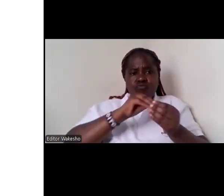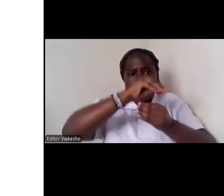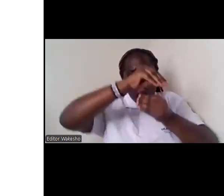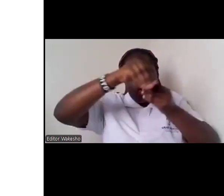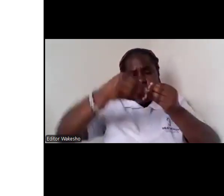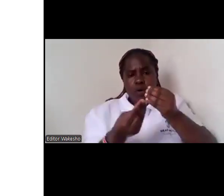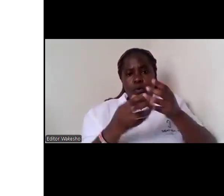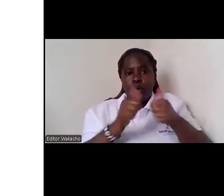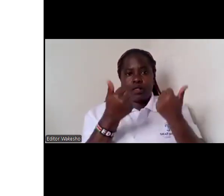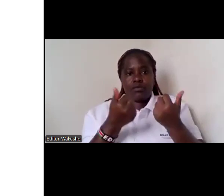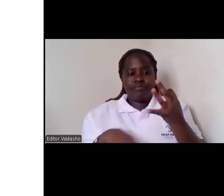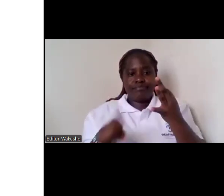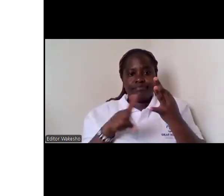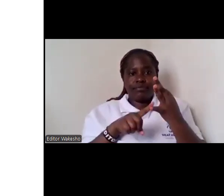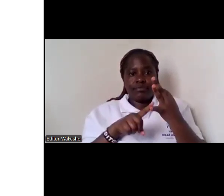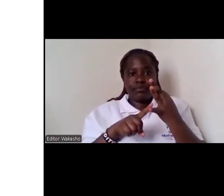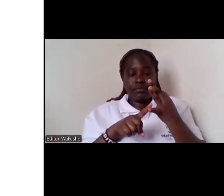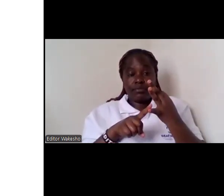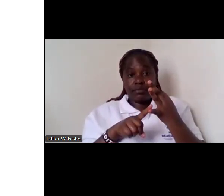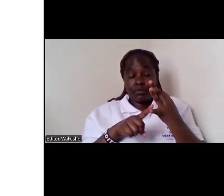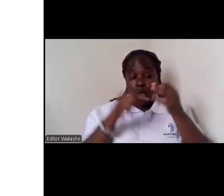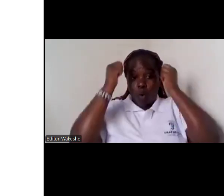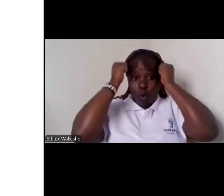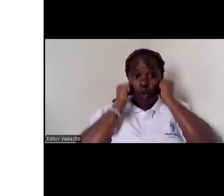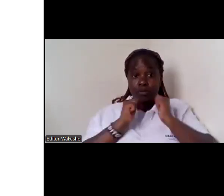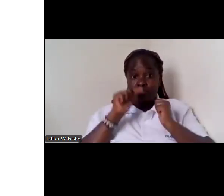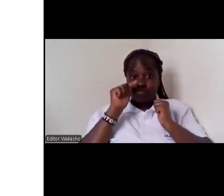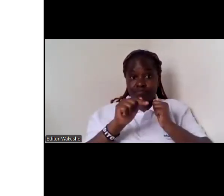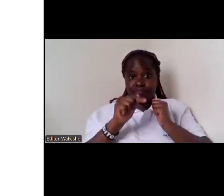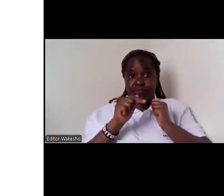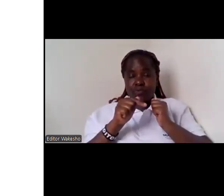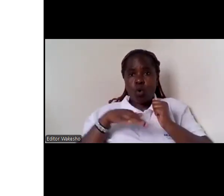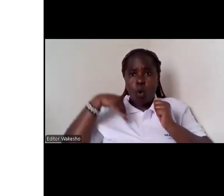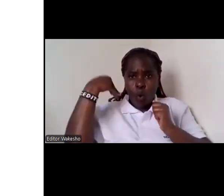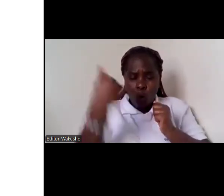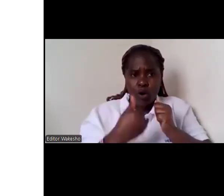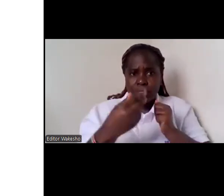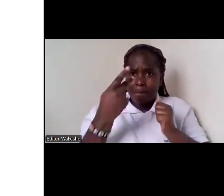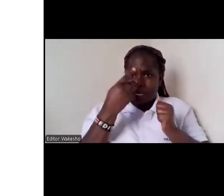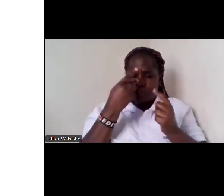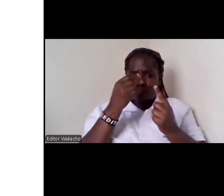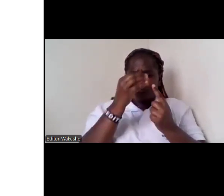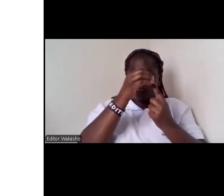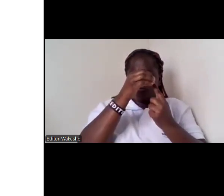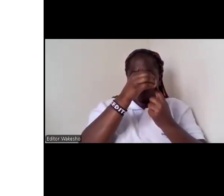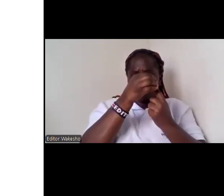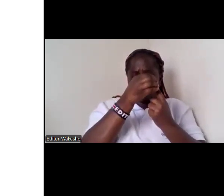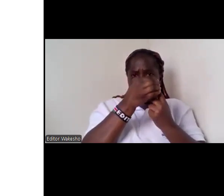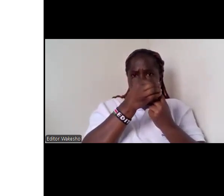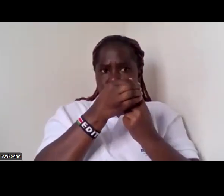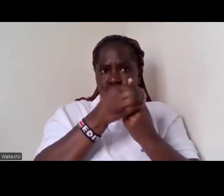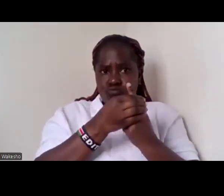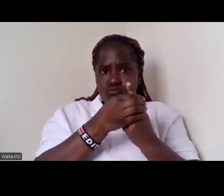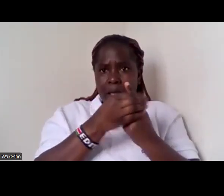Number 3, place the condom on the head or tip of the erect penis and leave about a